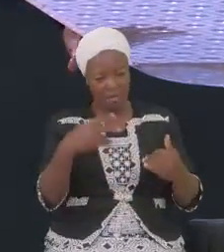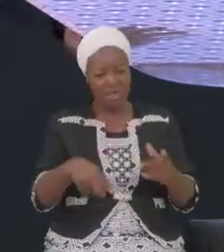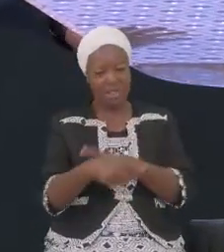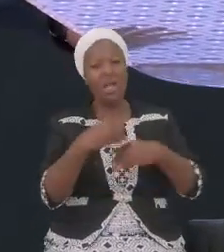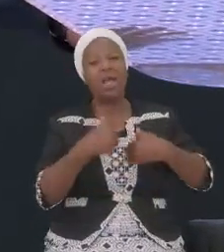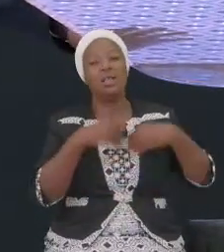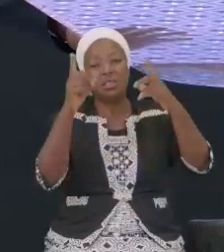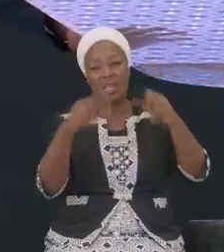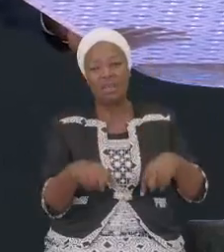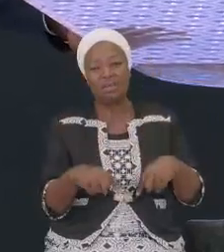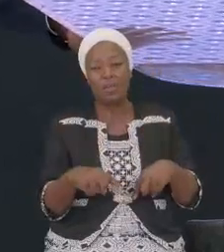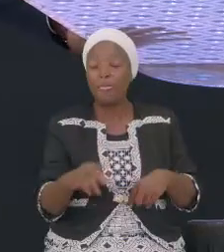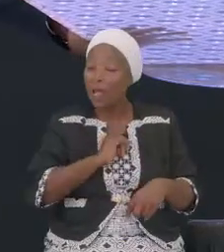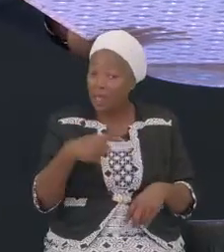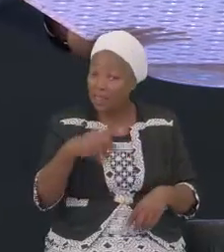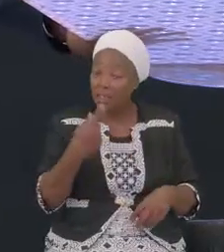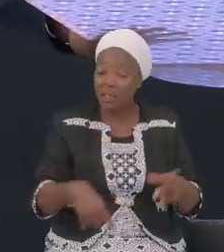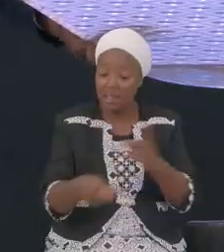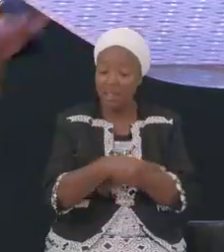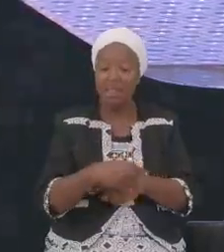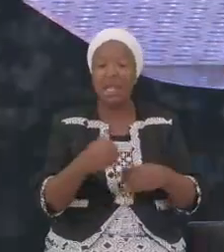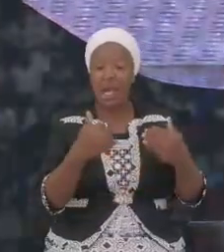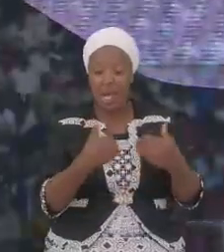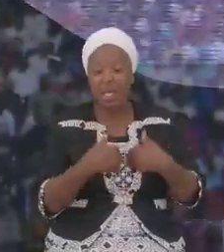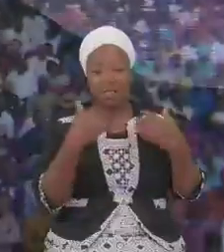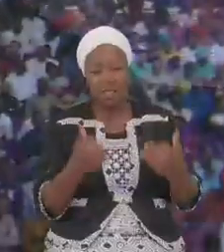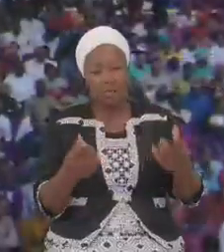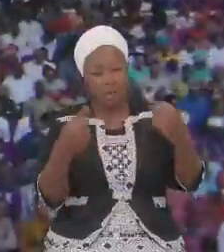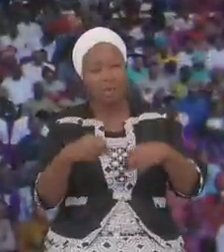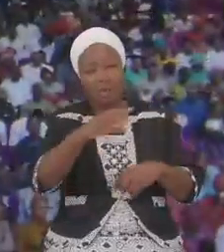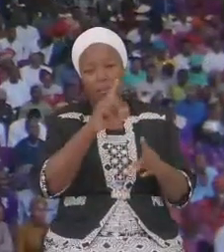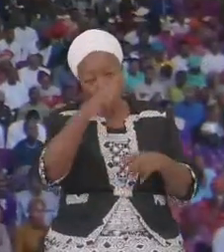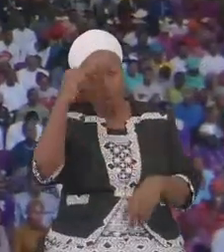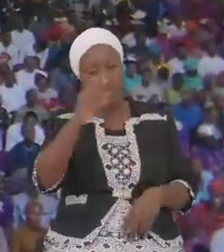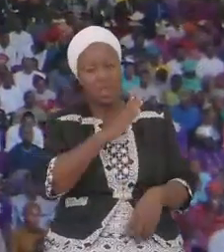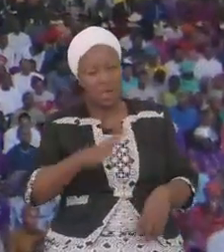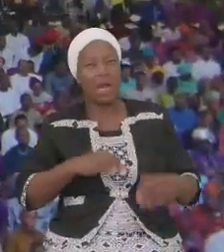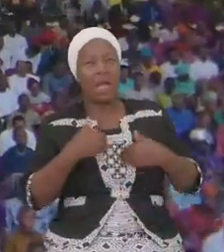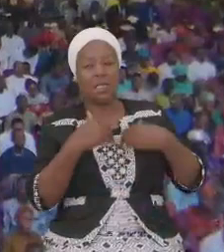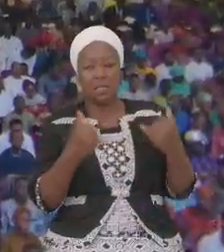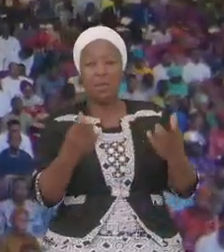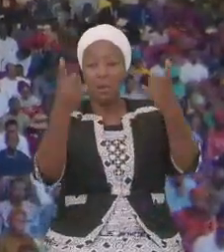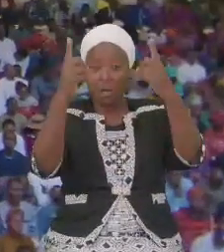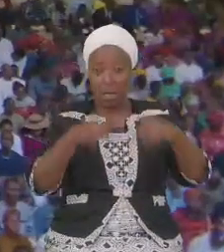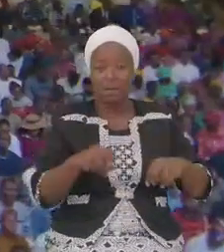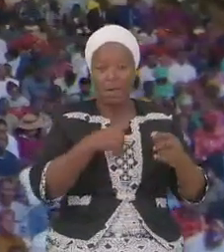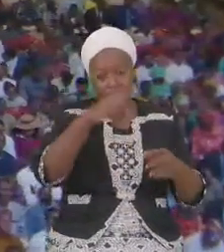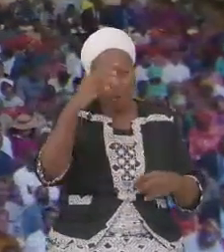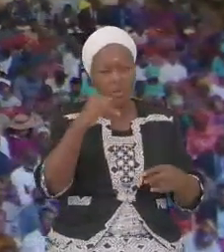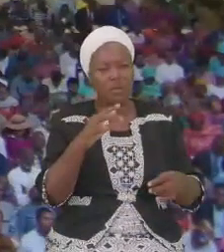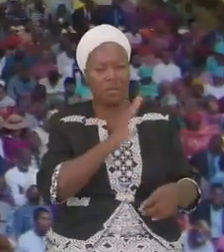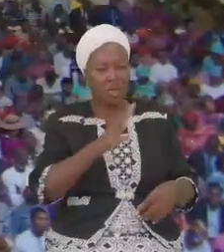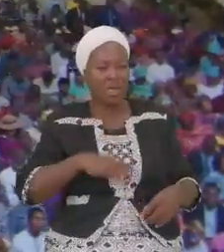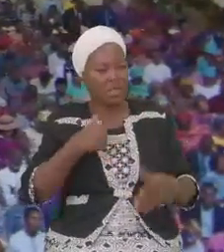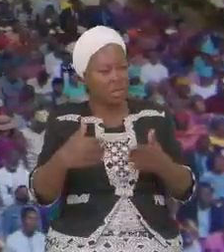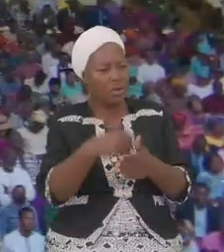come. I said, the days have now come. Christ has come. And because of Christ, a new